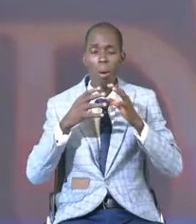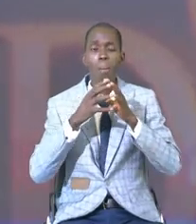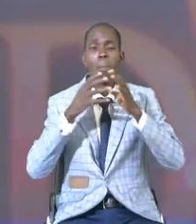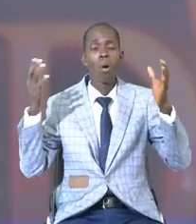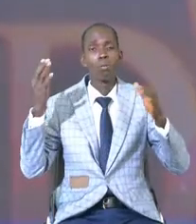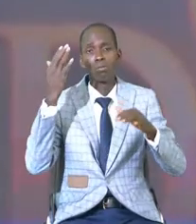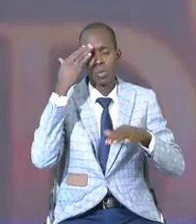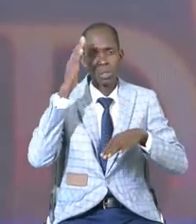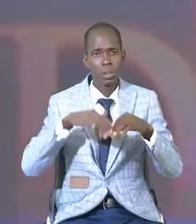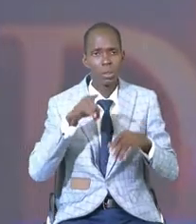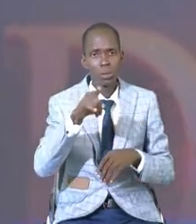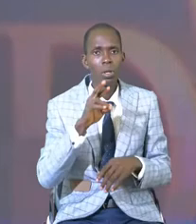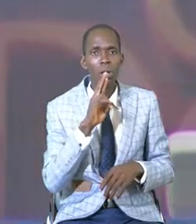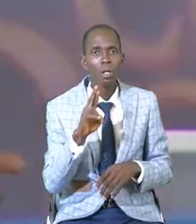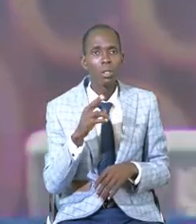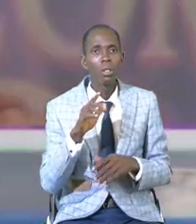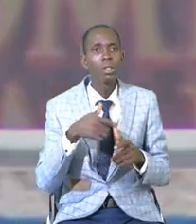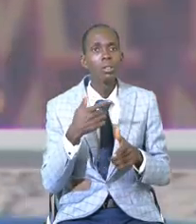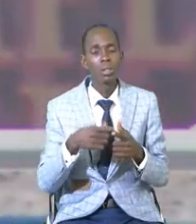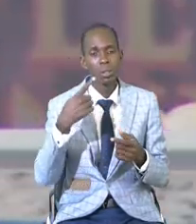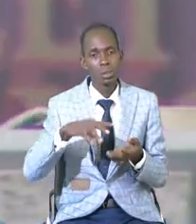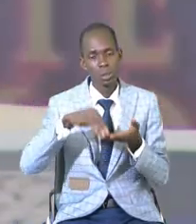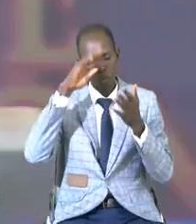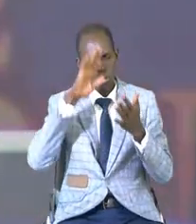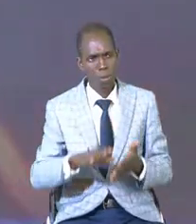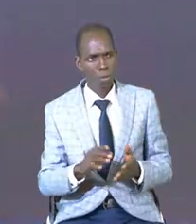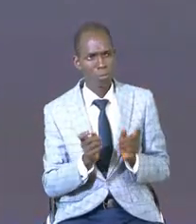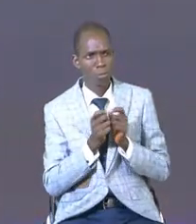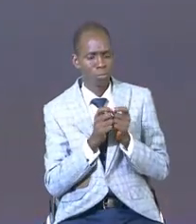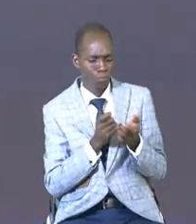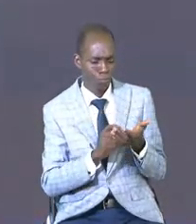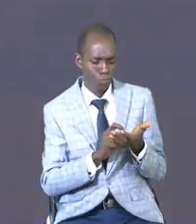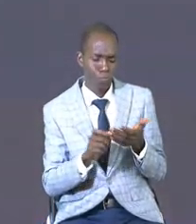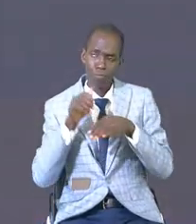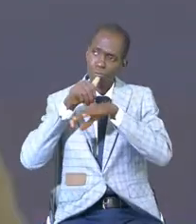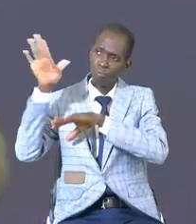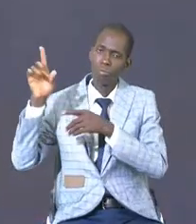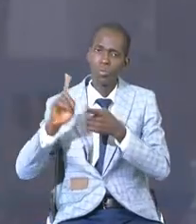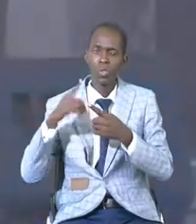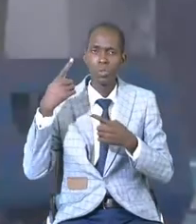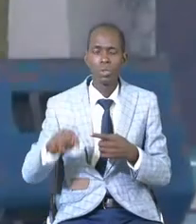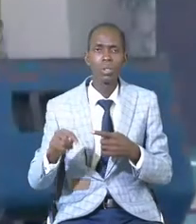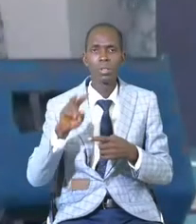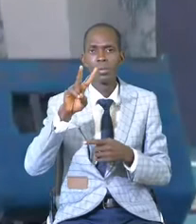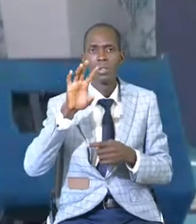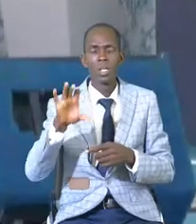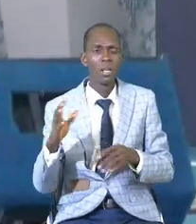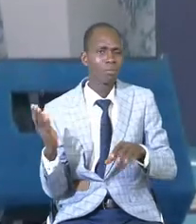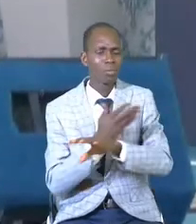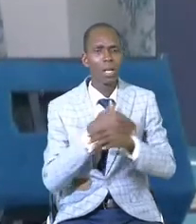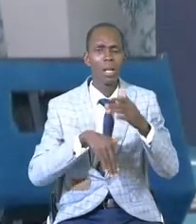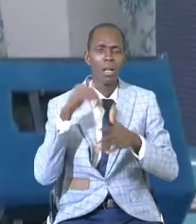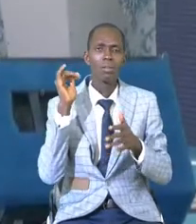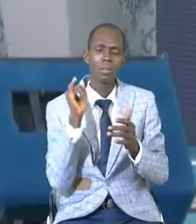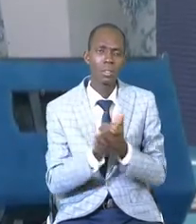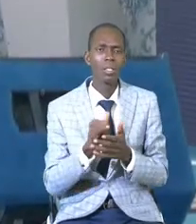The student body will write to their student union and then they'll get that lecturer out of the place. A preacher that comes to tell